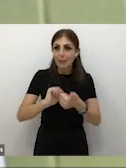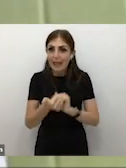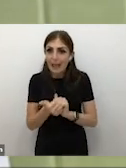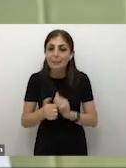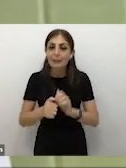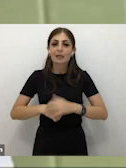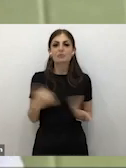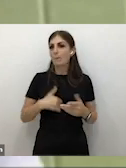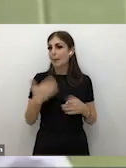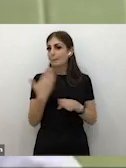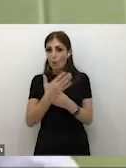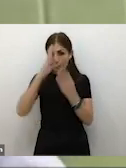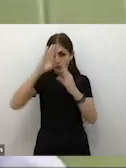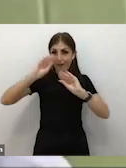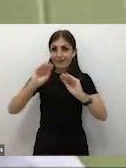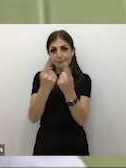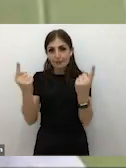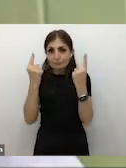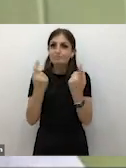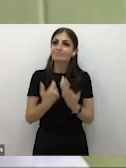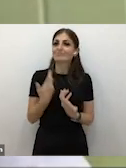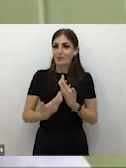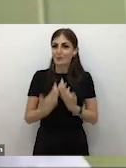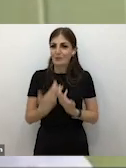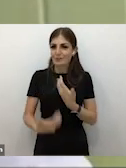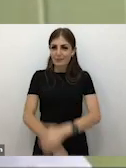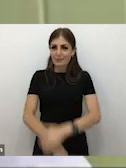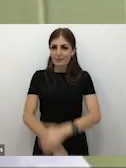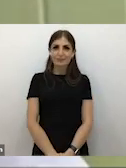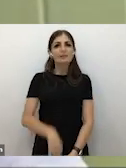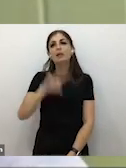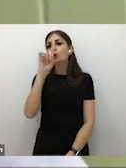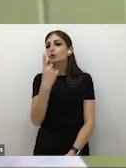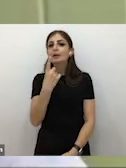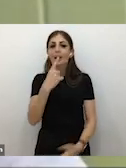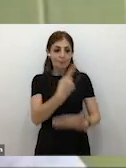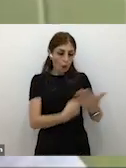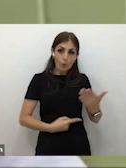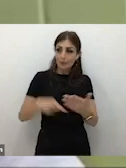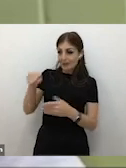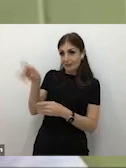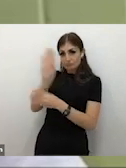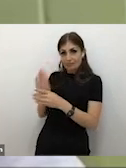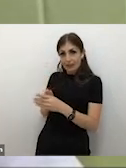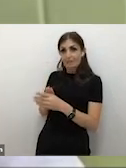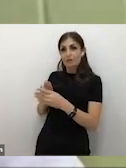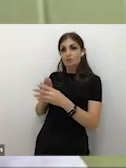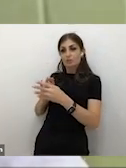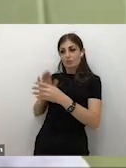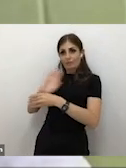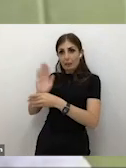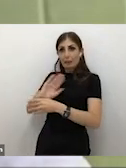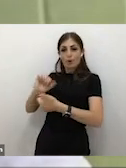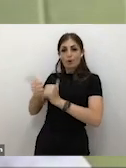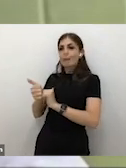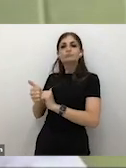university. You can't be working primarily in the fields of fashion, film, or gaming, but if you, for example, are a musician and you make